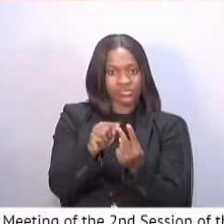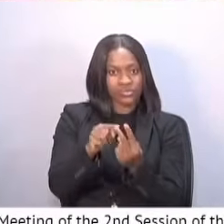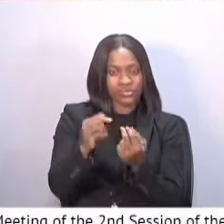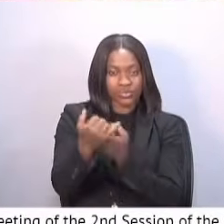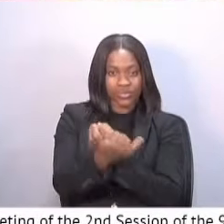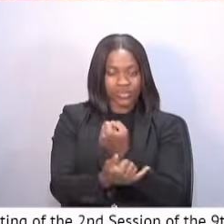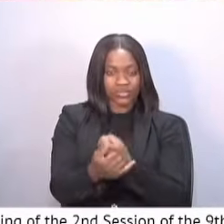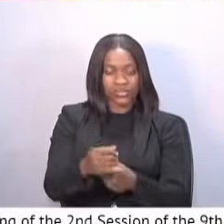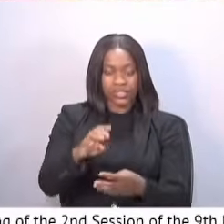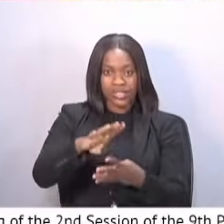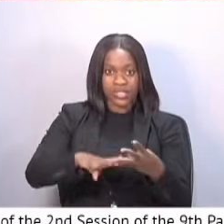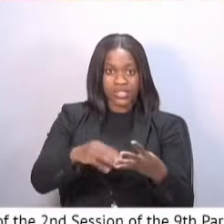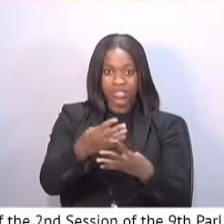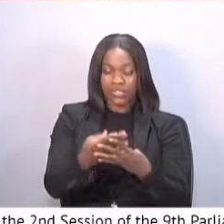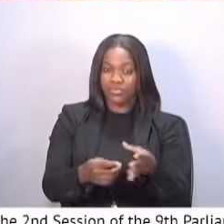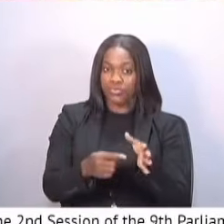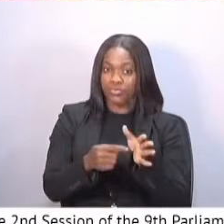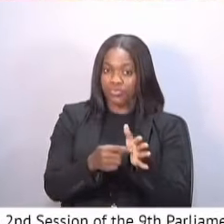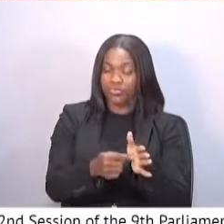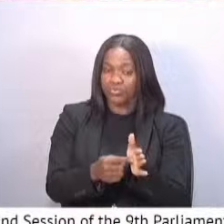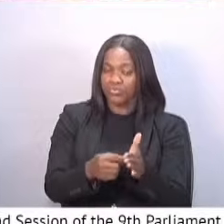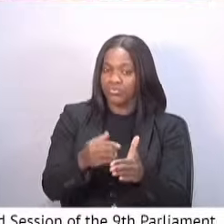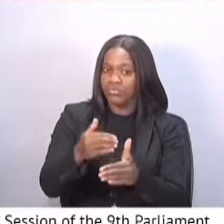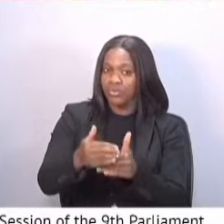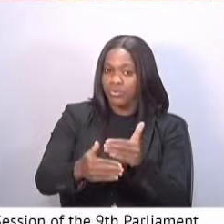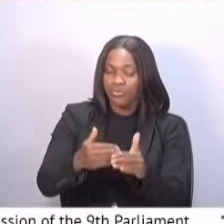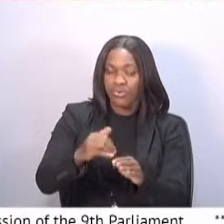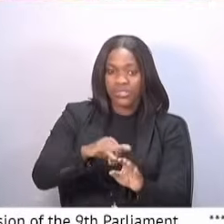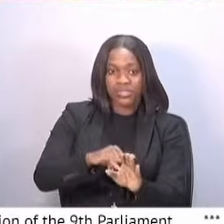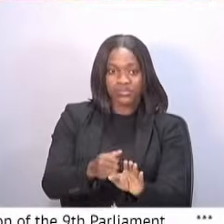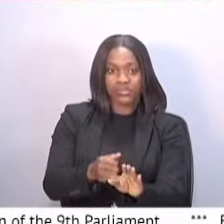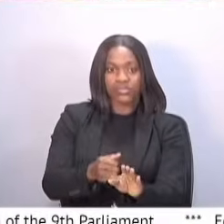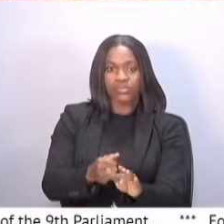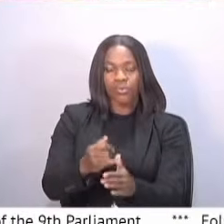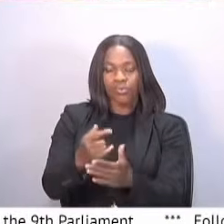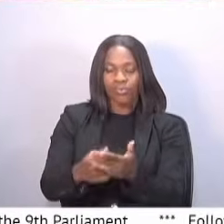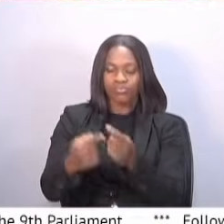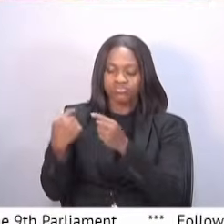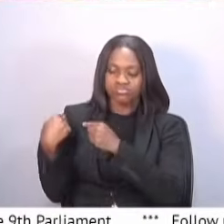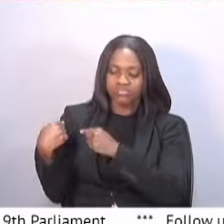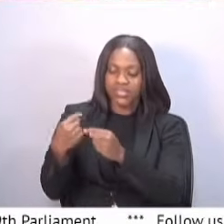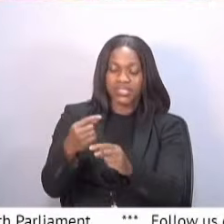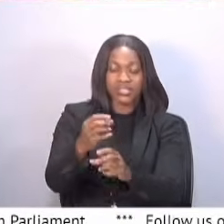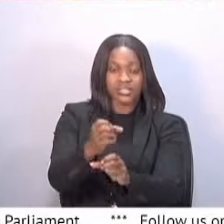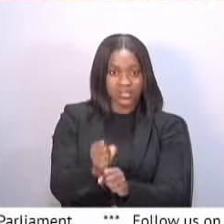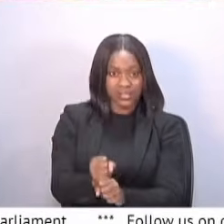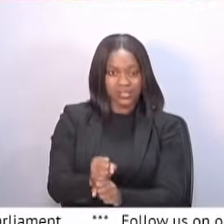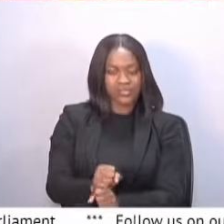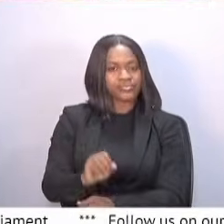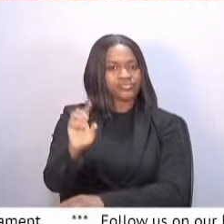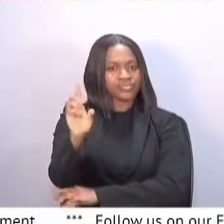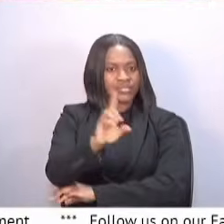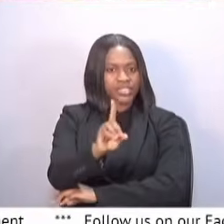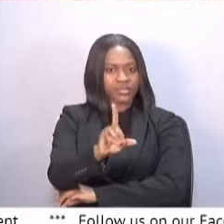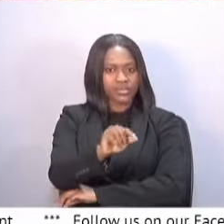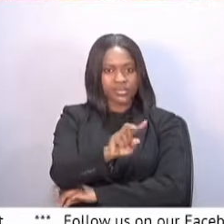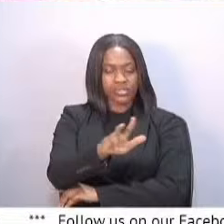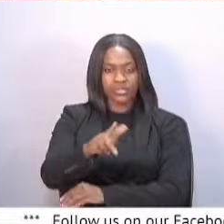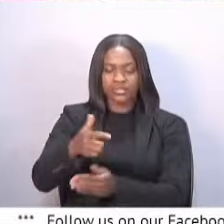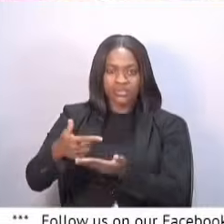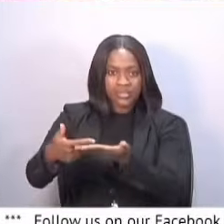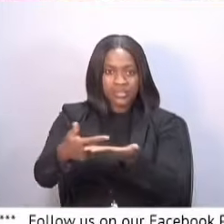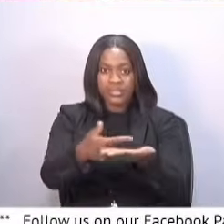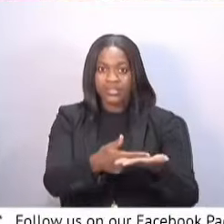countries. The table below highlights the progress of implementation with key milestones. December 2023,